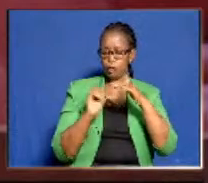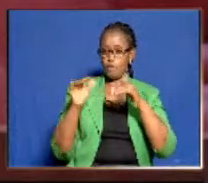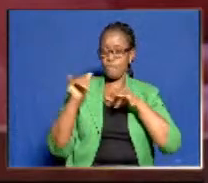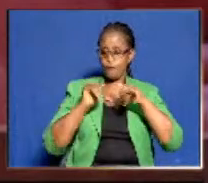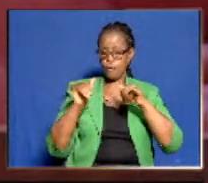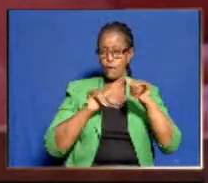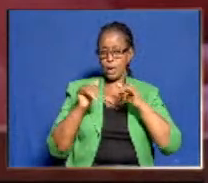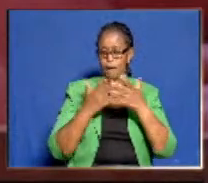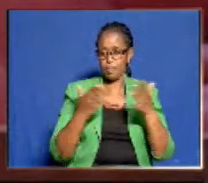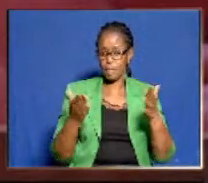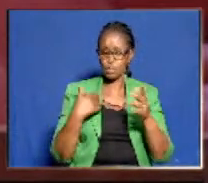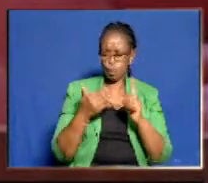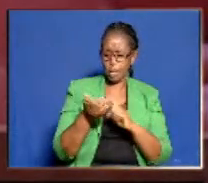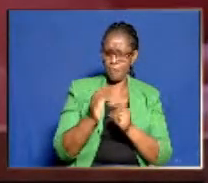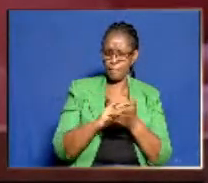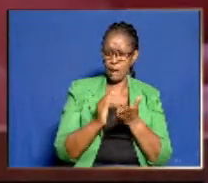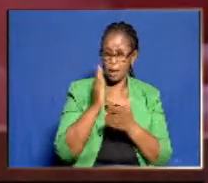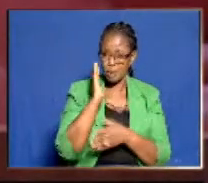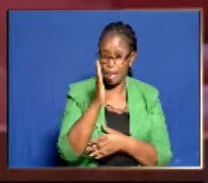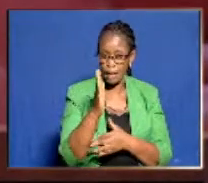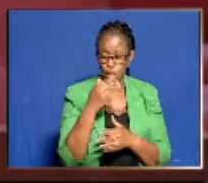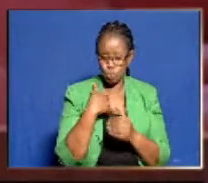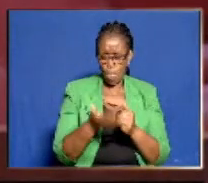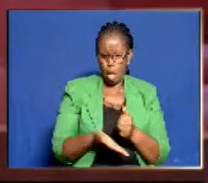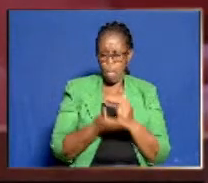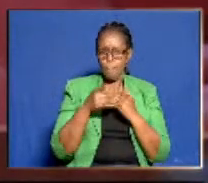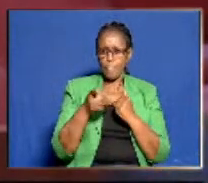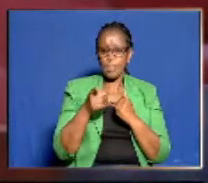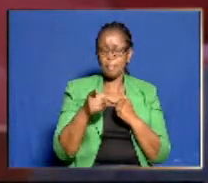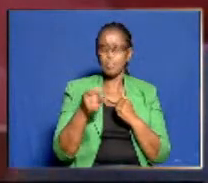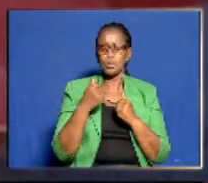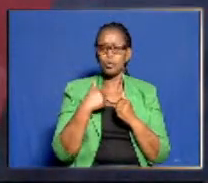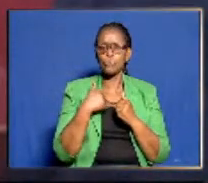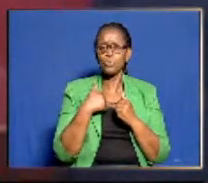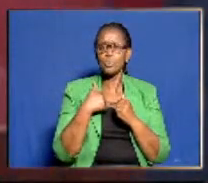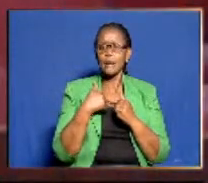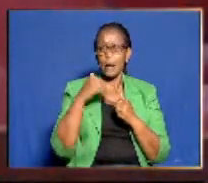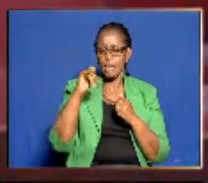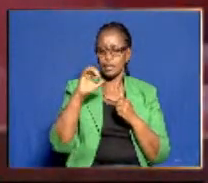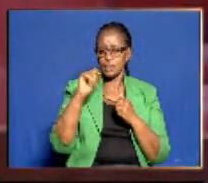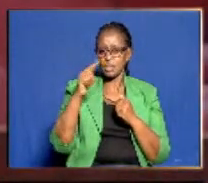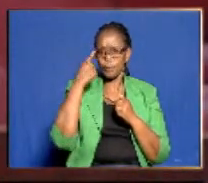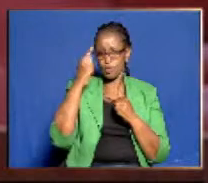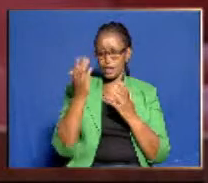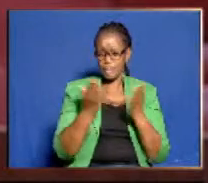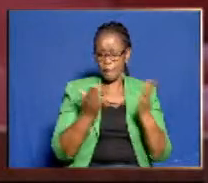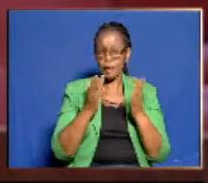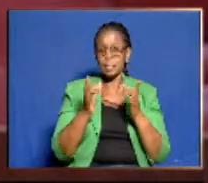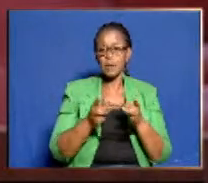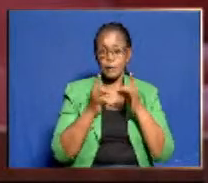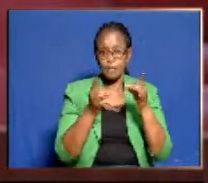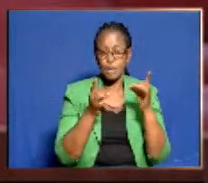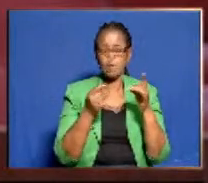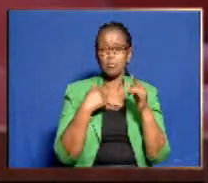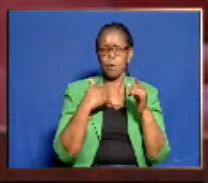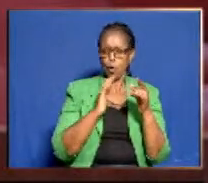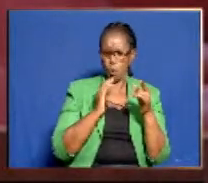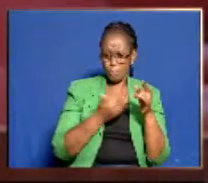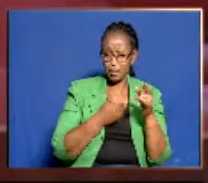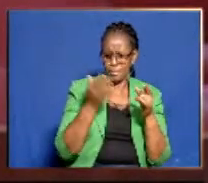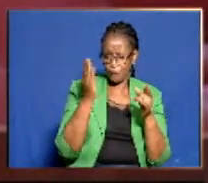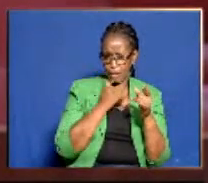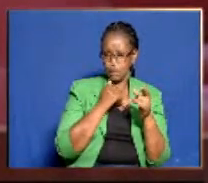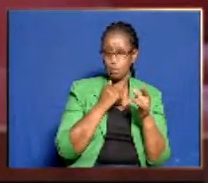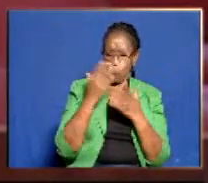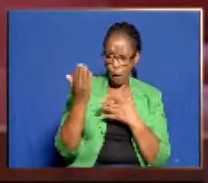be funded directly to enable them to leverage on ICT for service delivery. While the committee welcomes the shift in policy